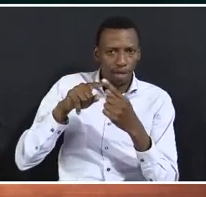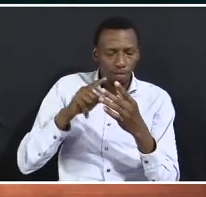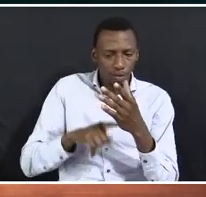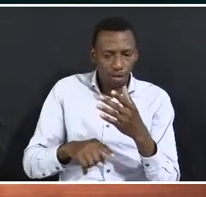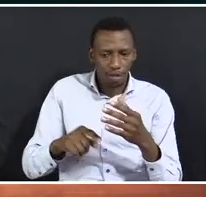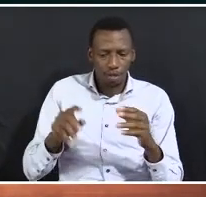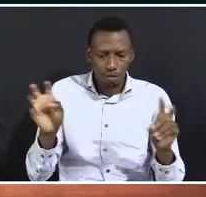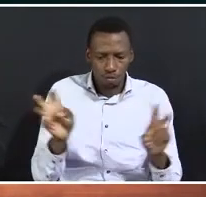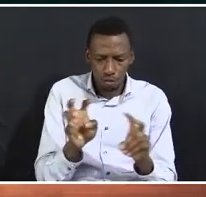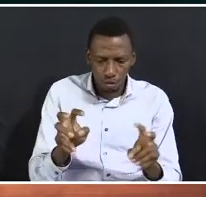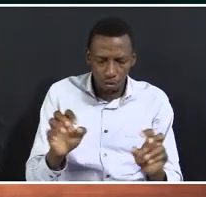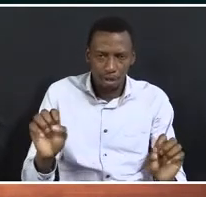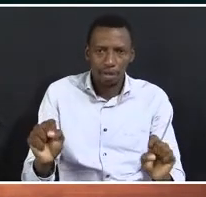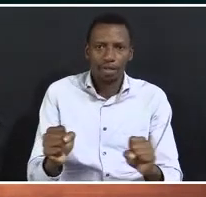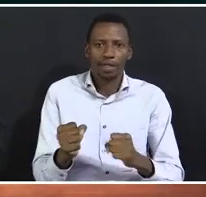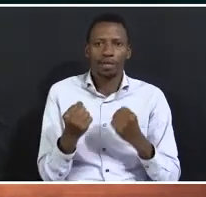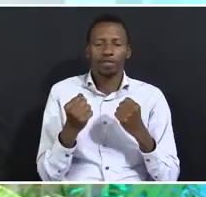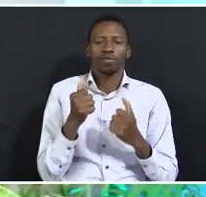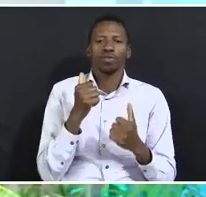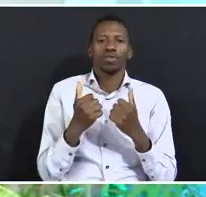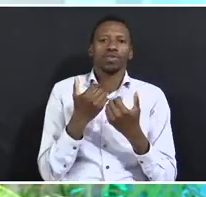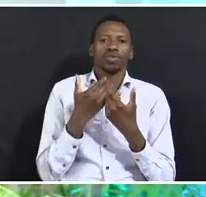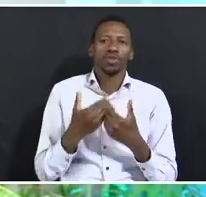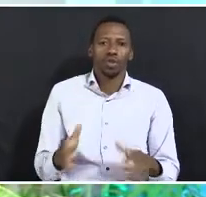was lost.